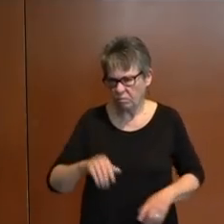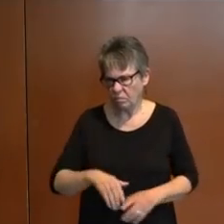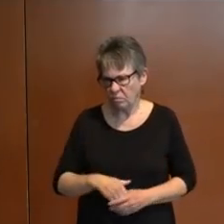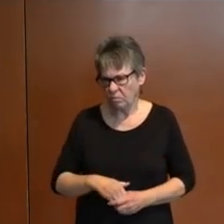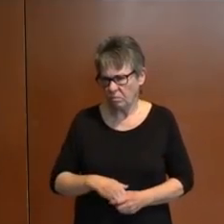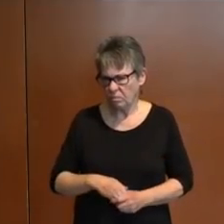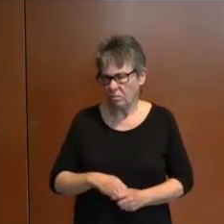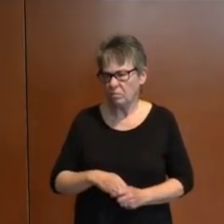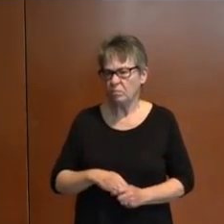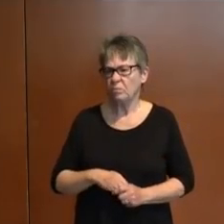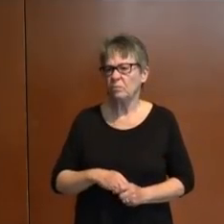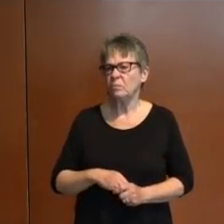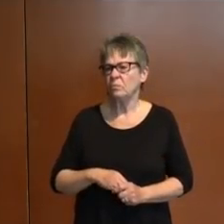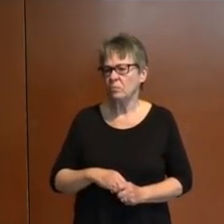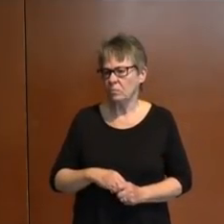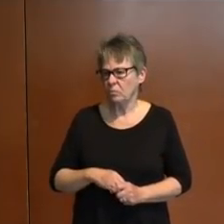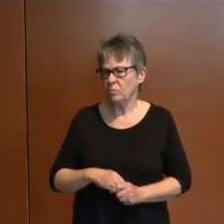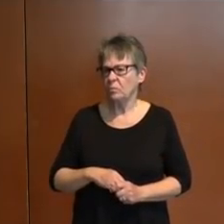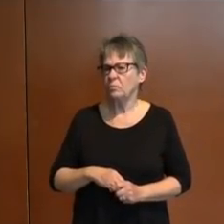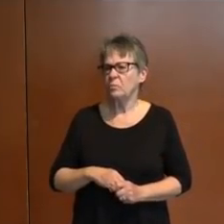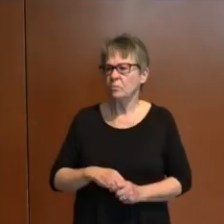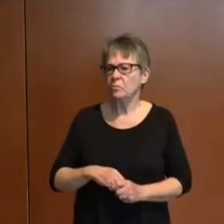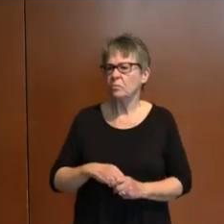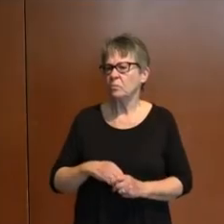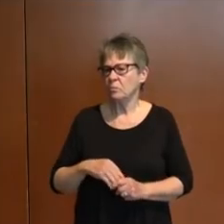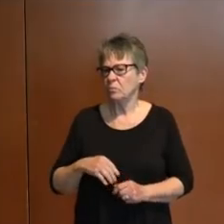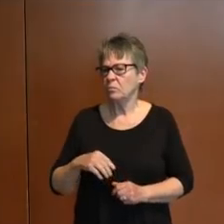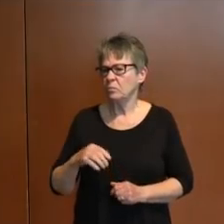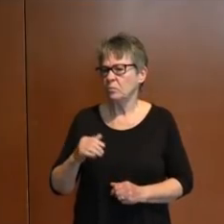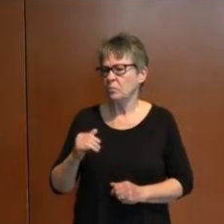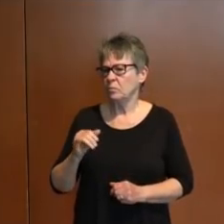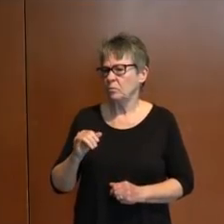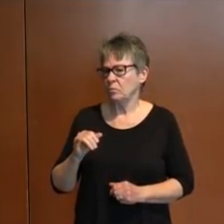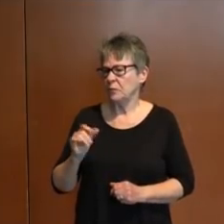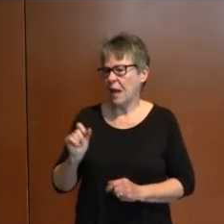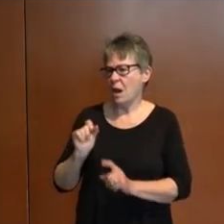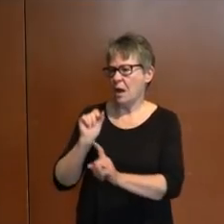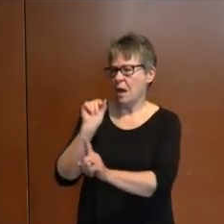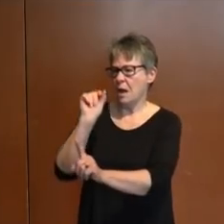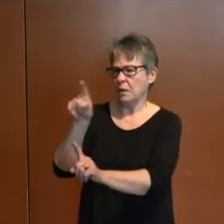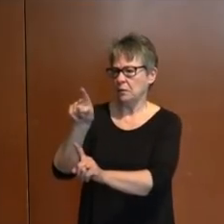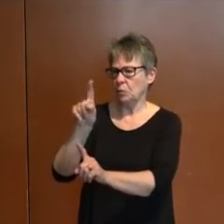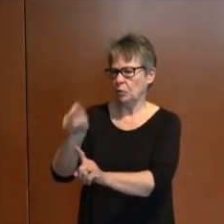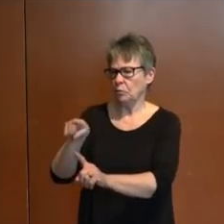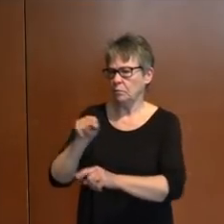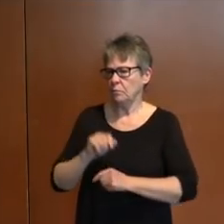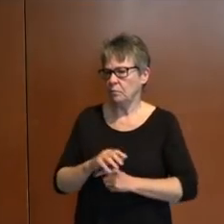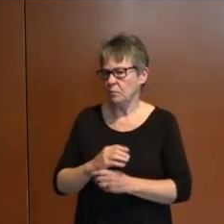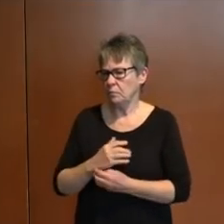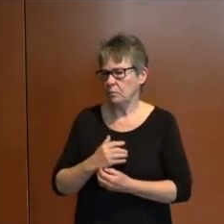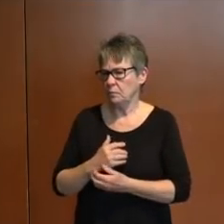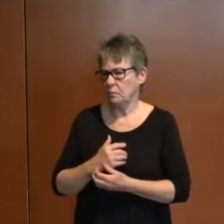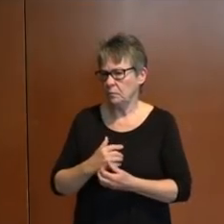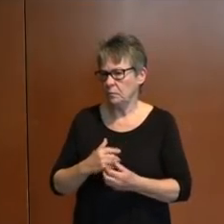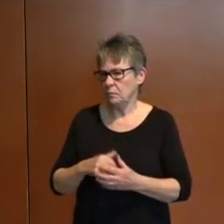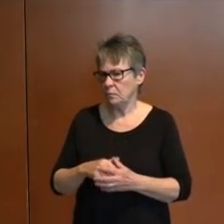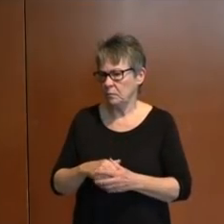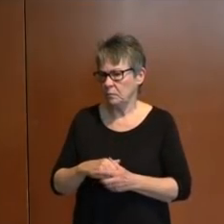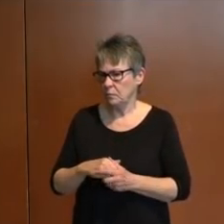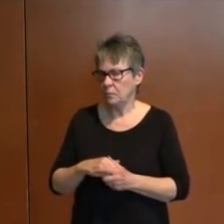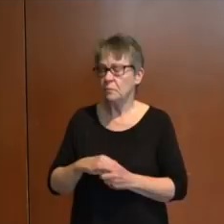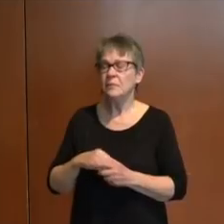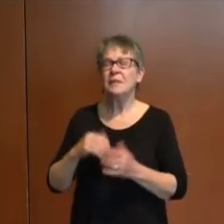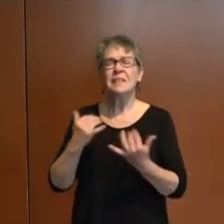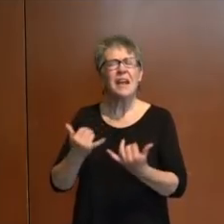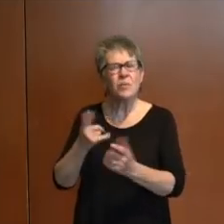are asking, if you're exposed and survive the coronavirus, can you be reinfected with it